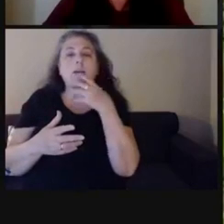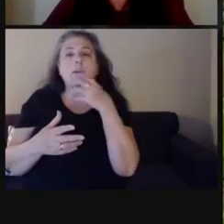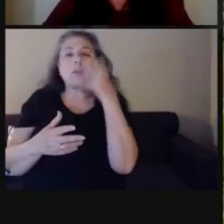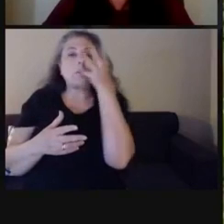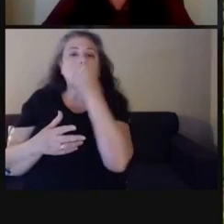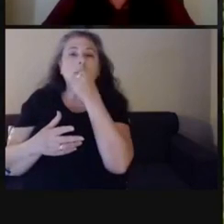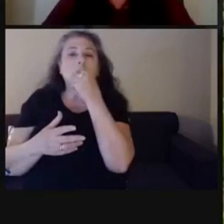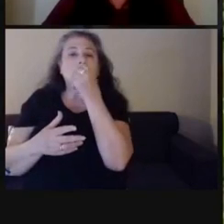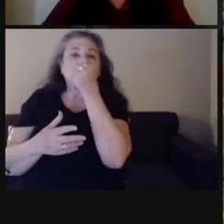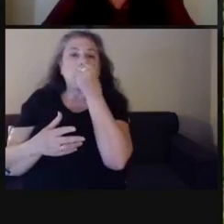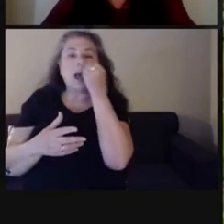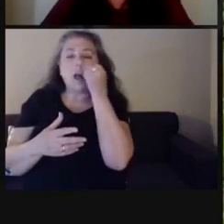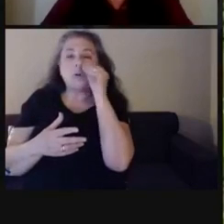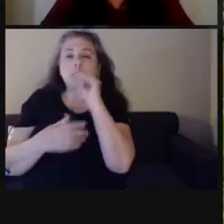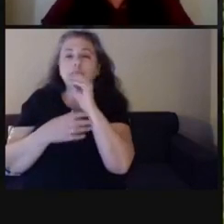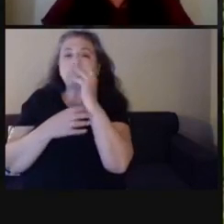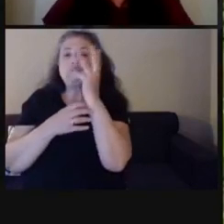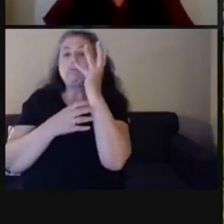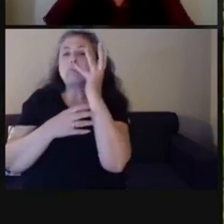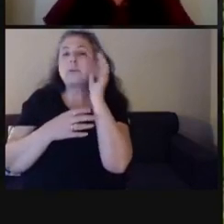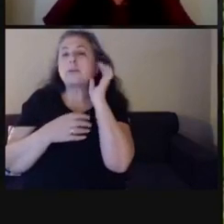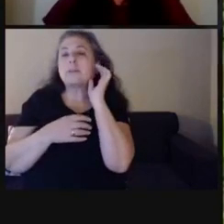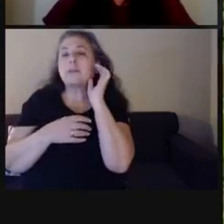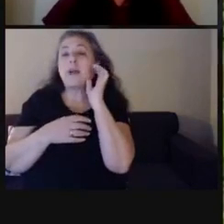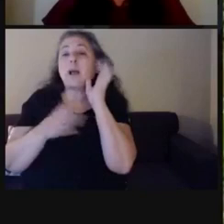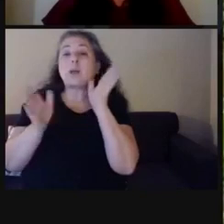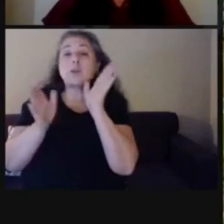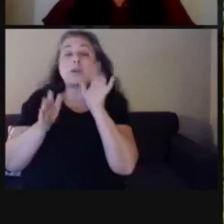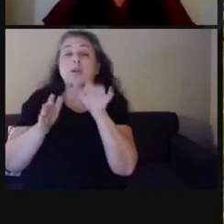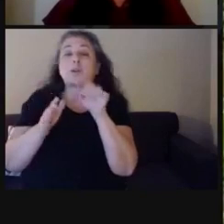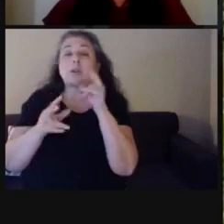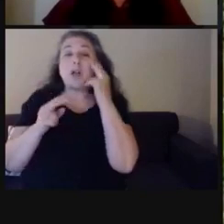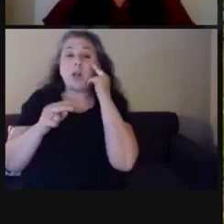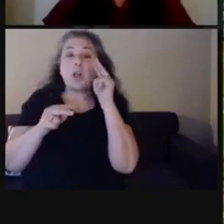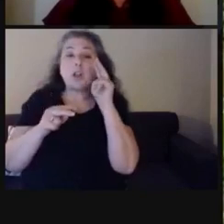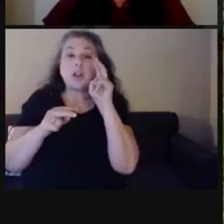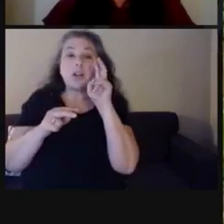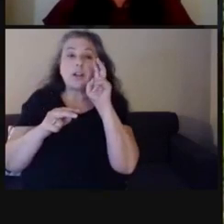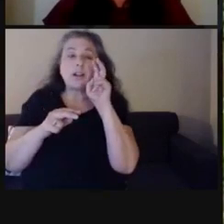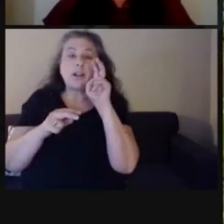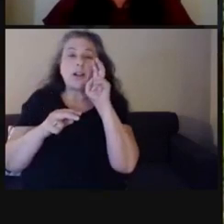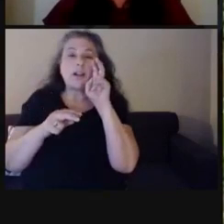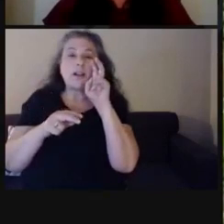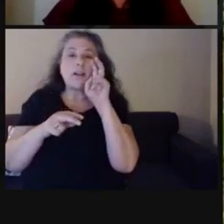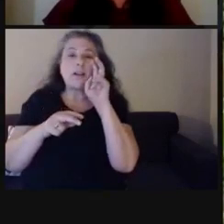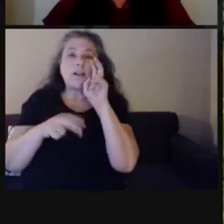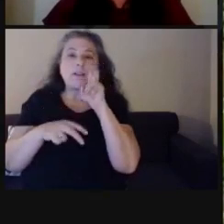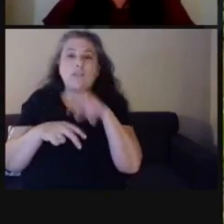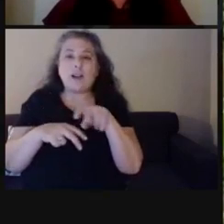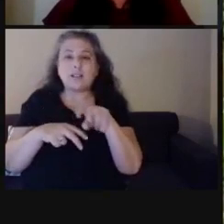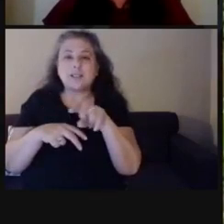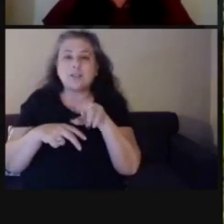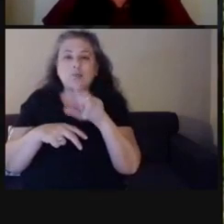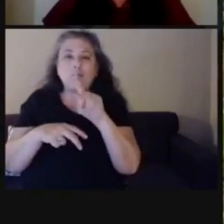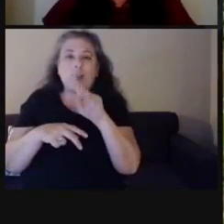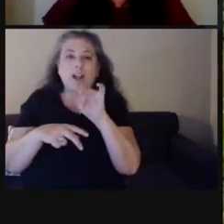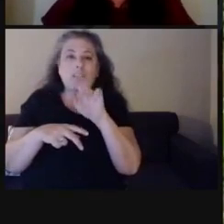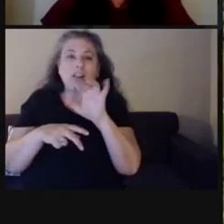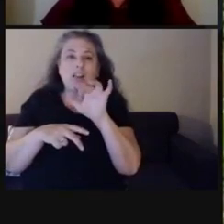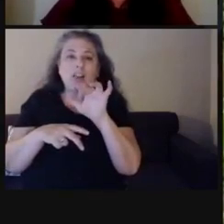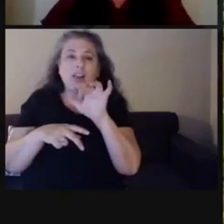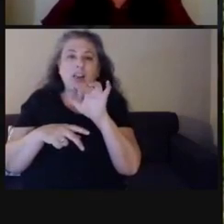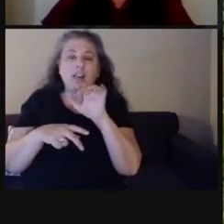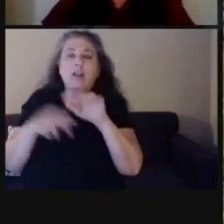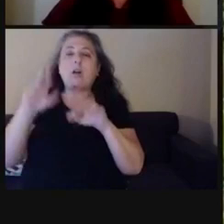bloom. But I encourage folks to look at rattlesnake master and the rattlesnake master borer. It's